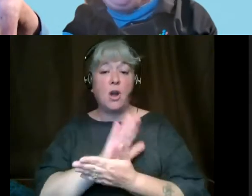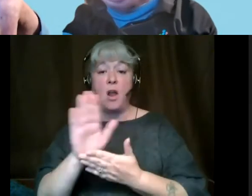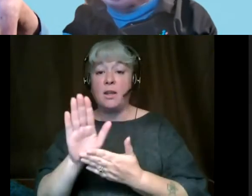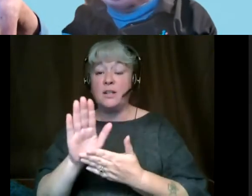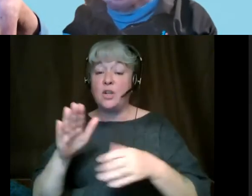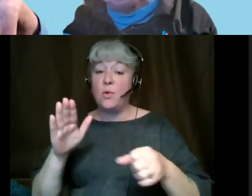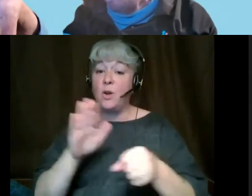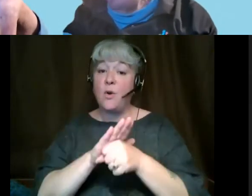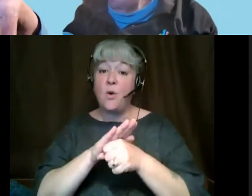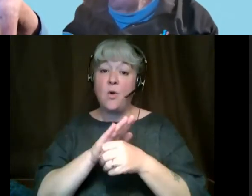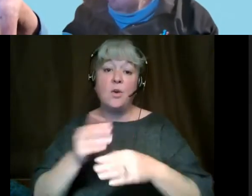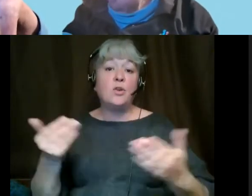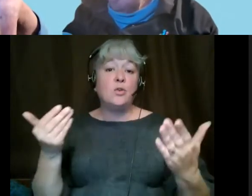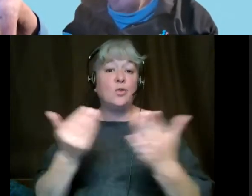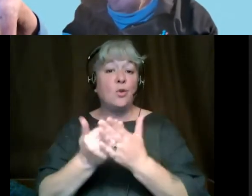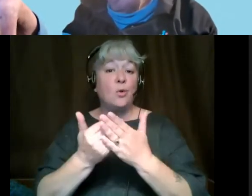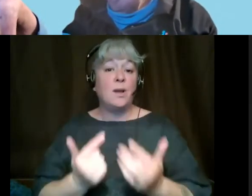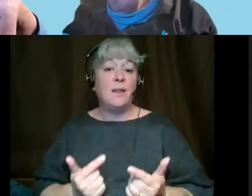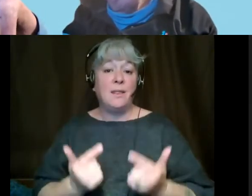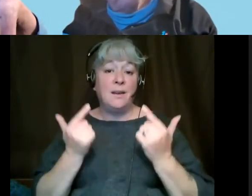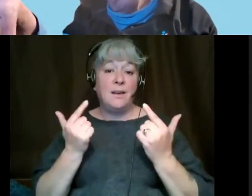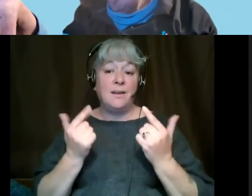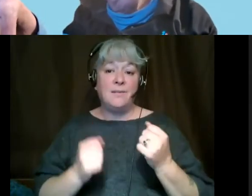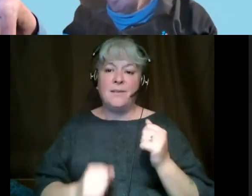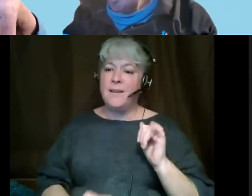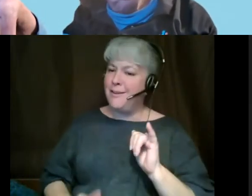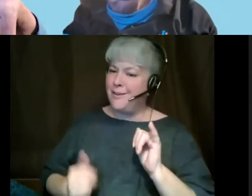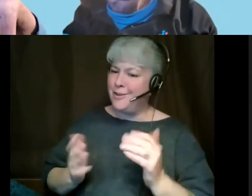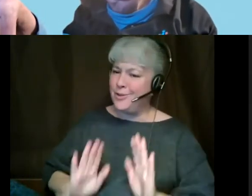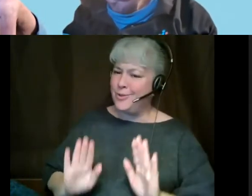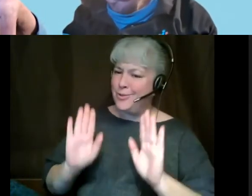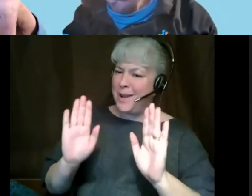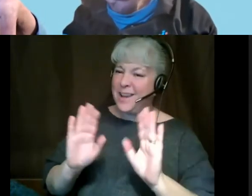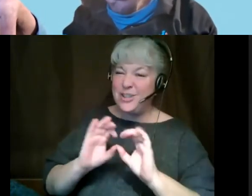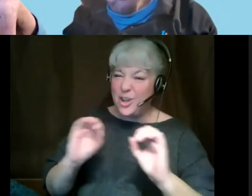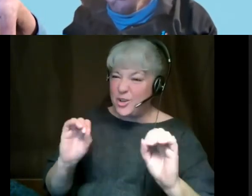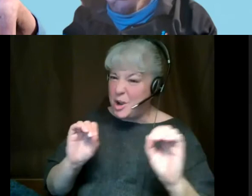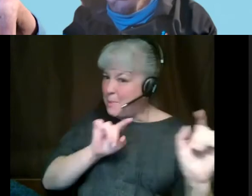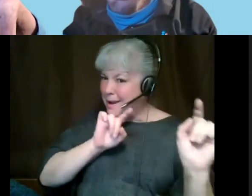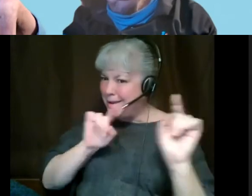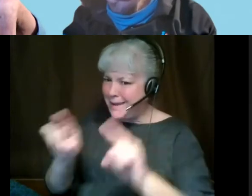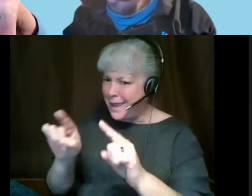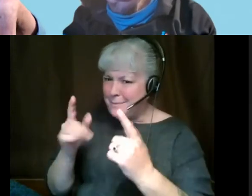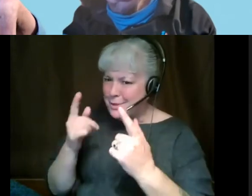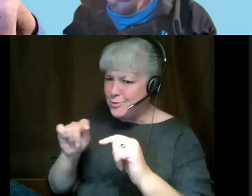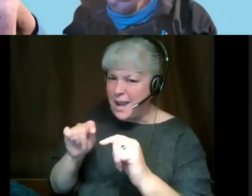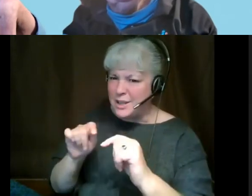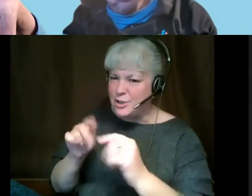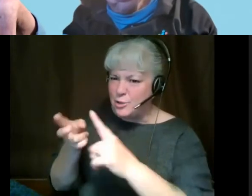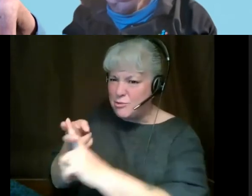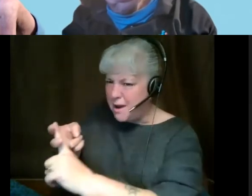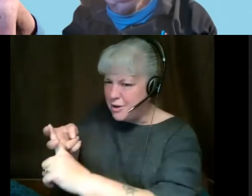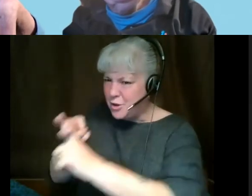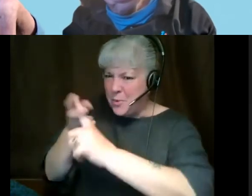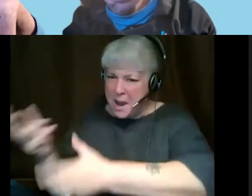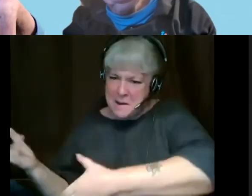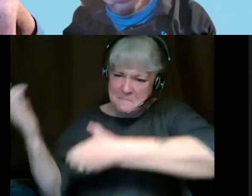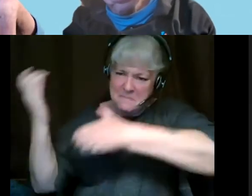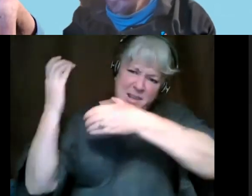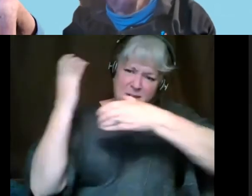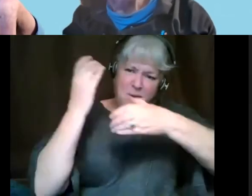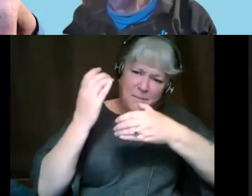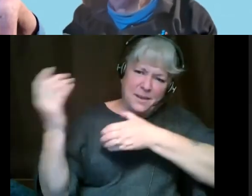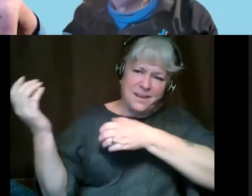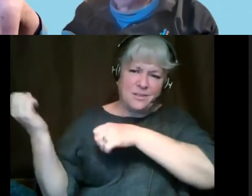new life. Great. So no one came and tried to corral you and pick you up and drag you back home?